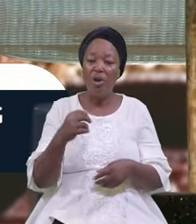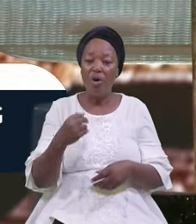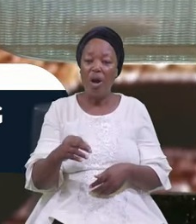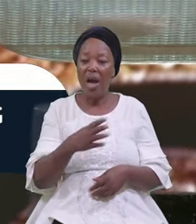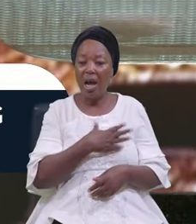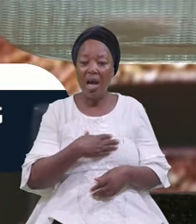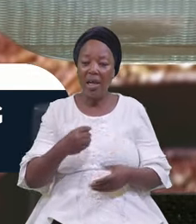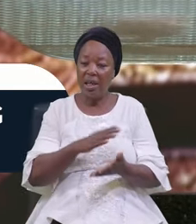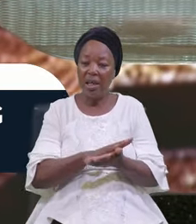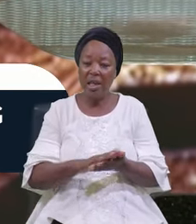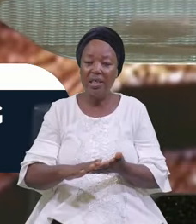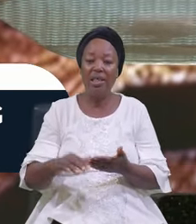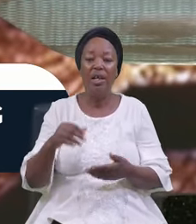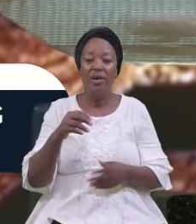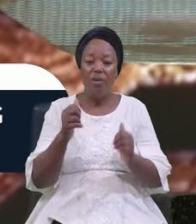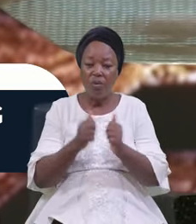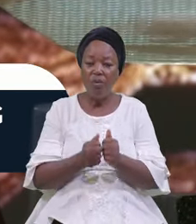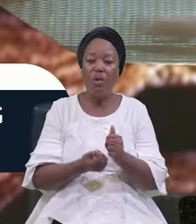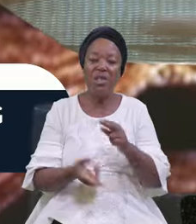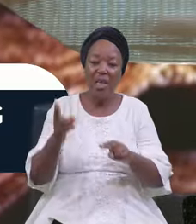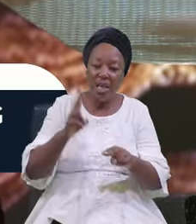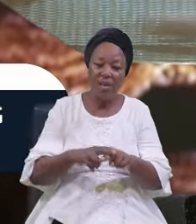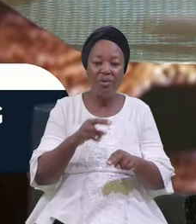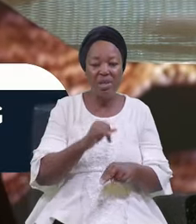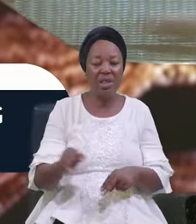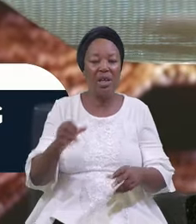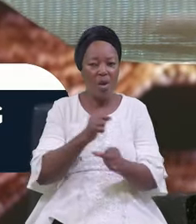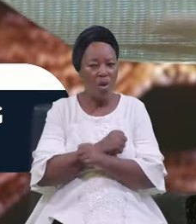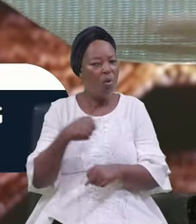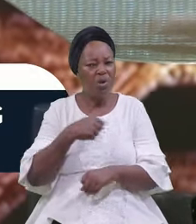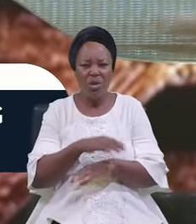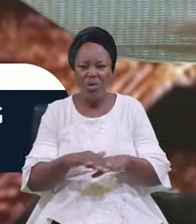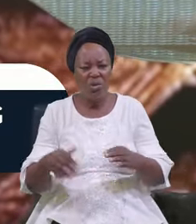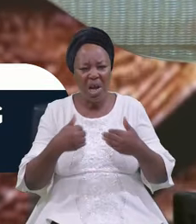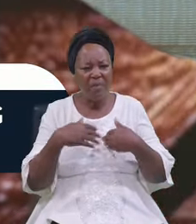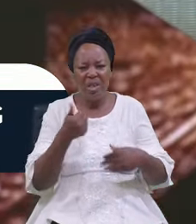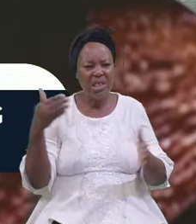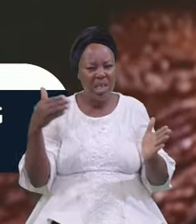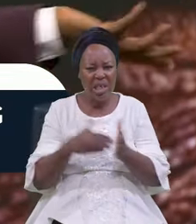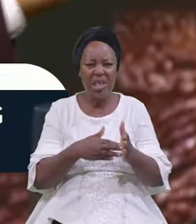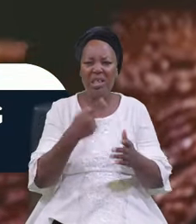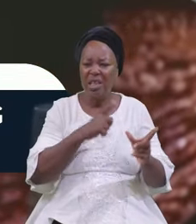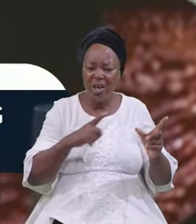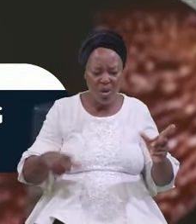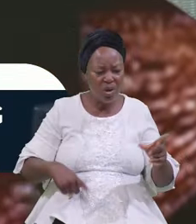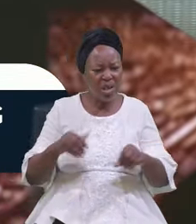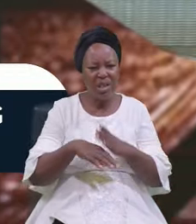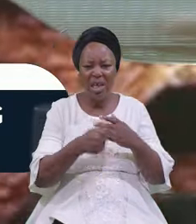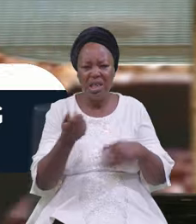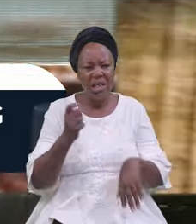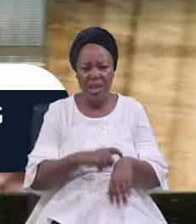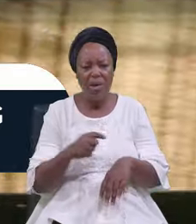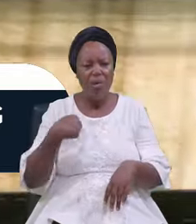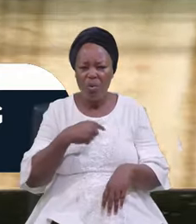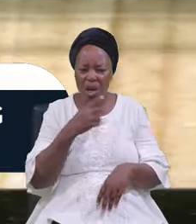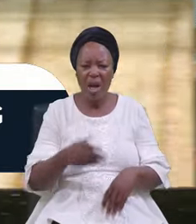to the Lord, and we don't grudge the Lord anytime. In anything we have to give, we're generous as we contribute